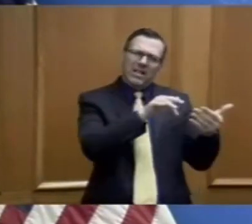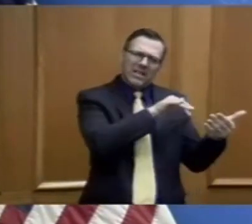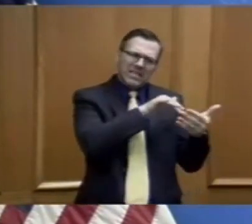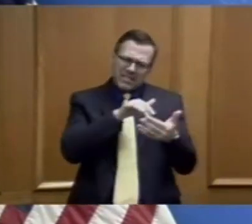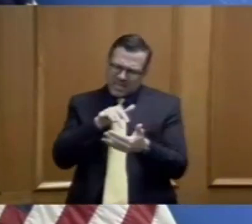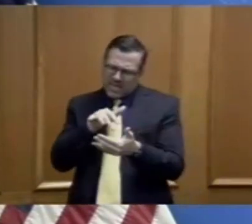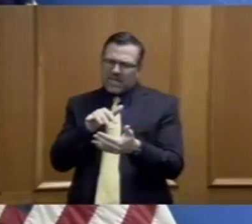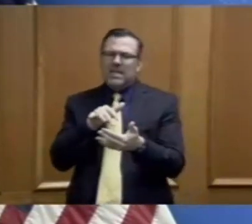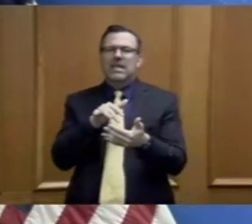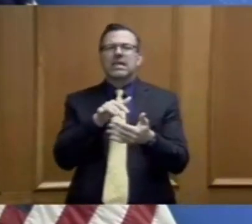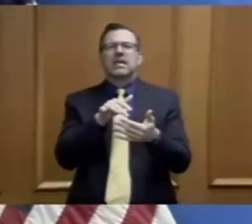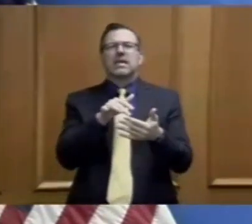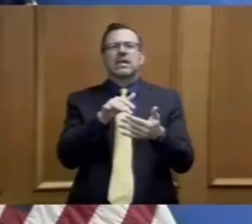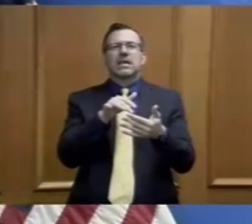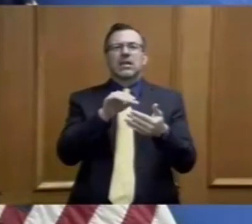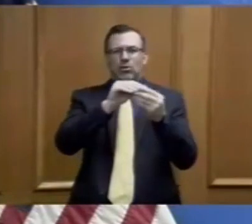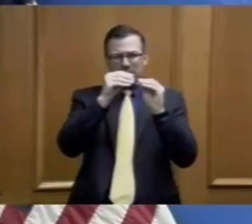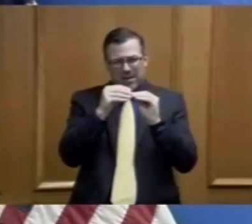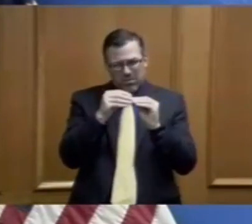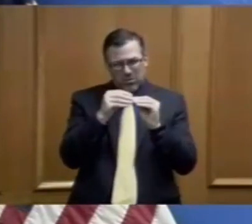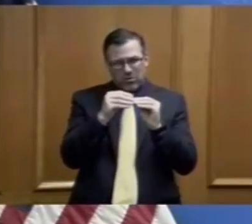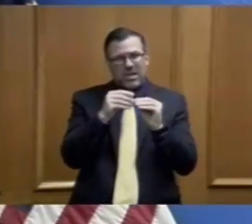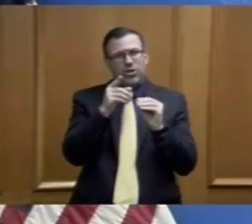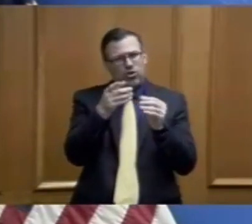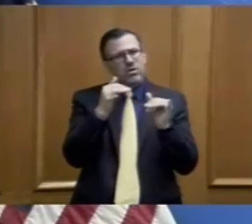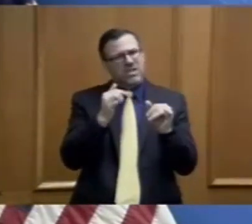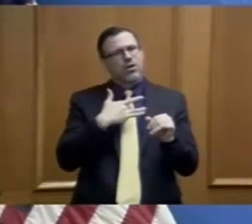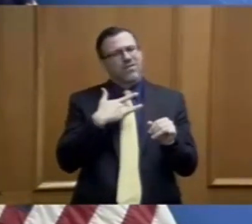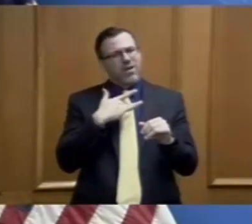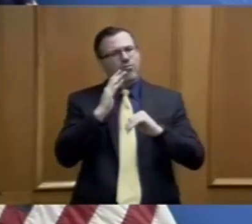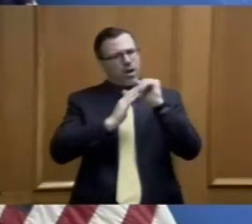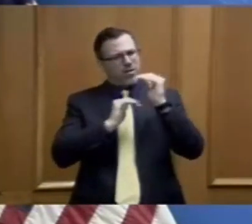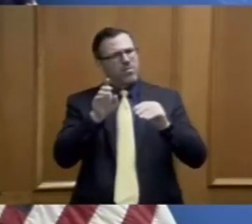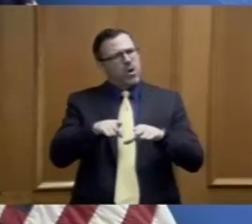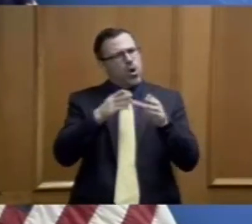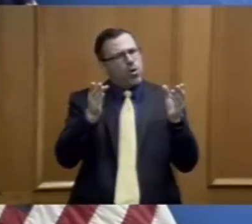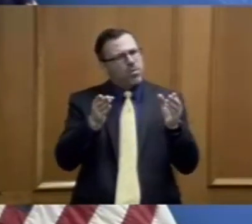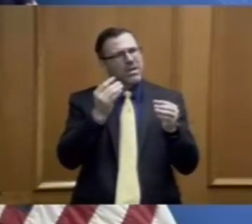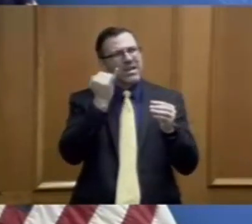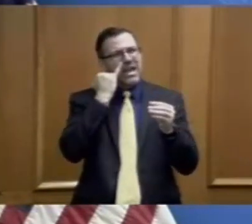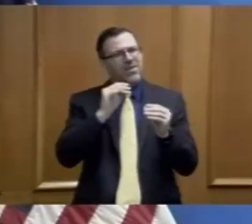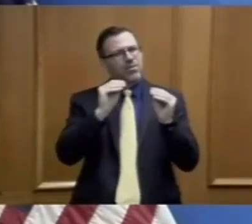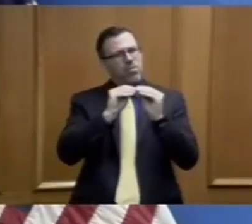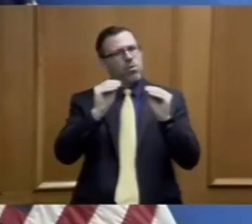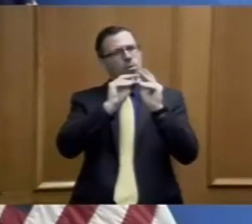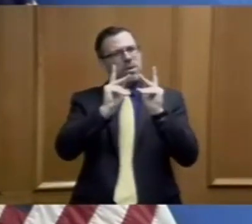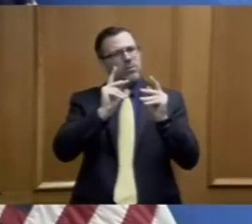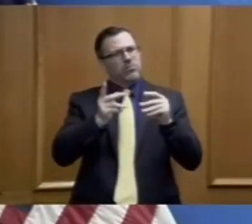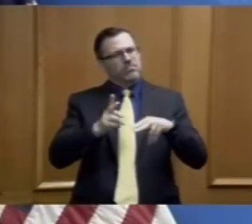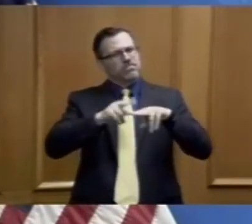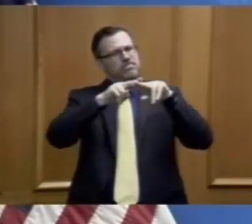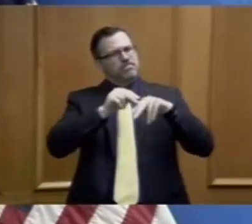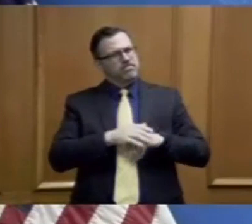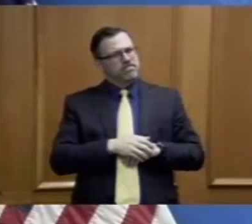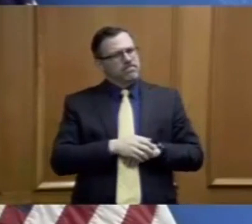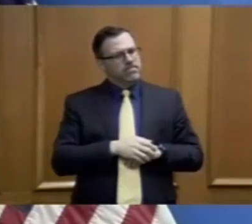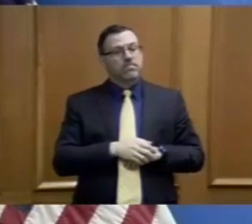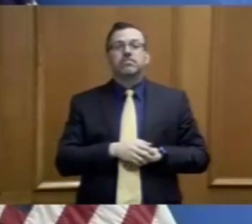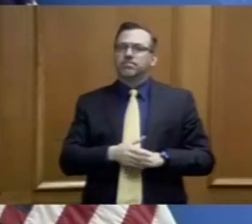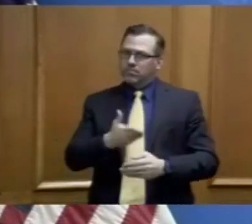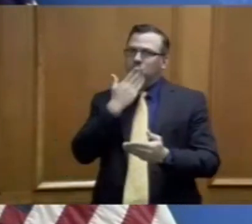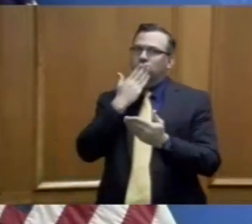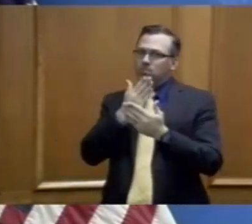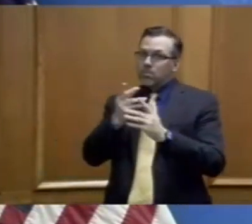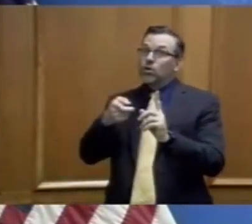the right thing to do is opening when you're still seeing more cases popping up every day? You make a good point that we are not